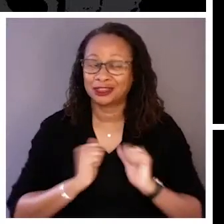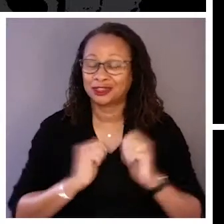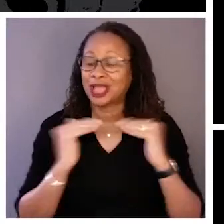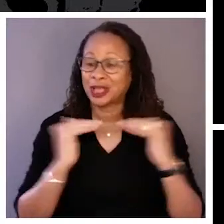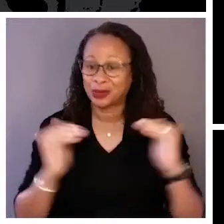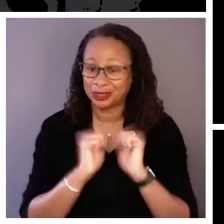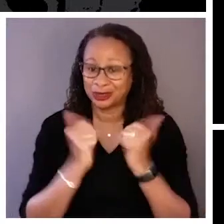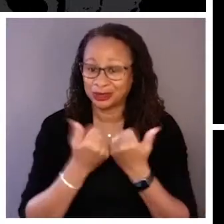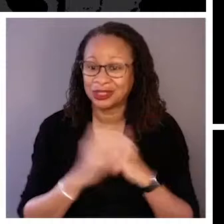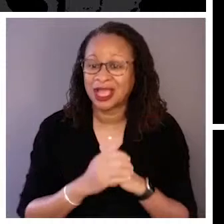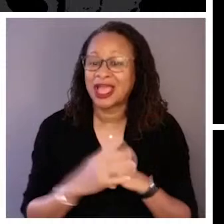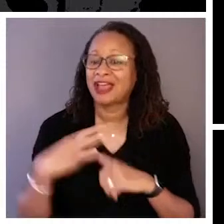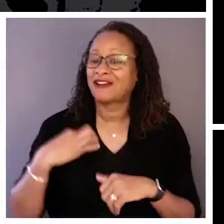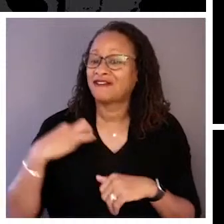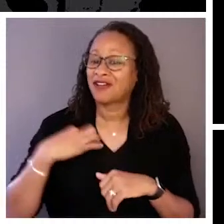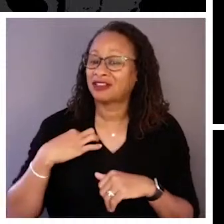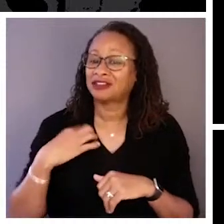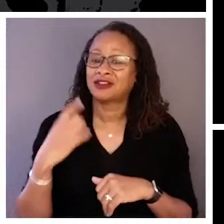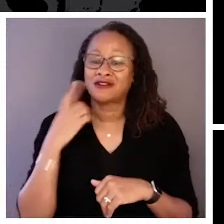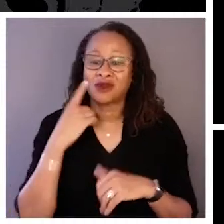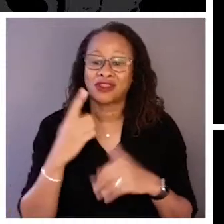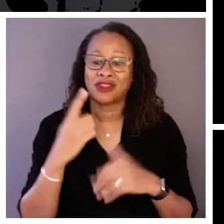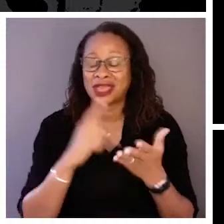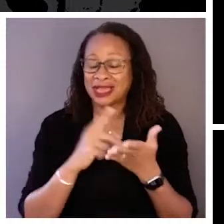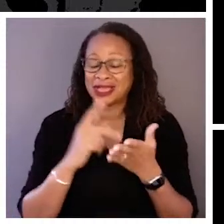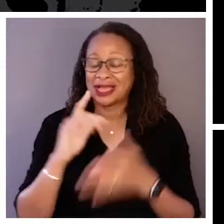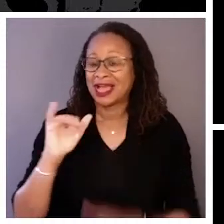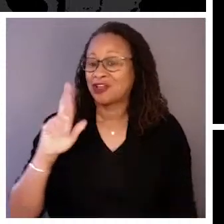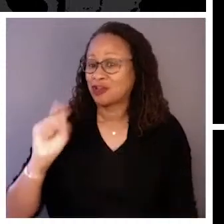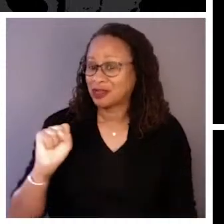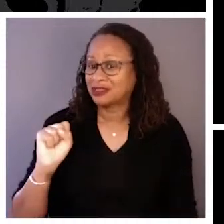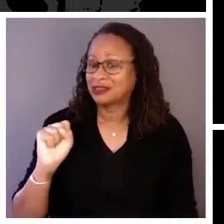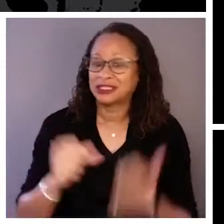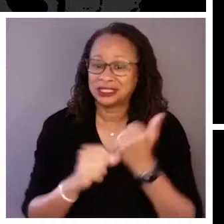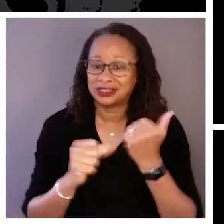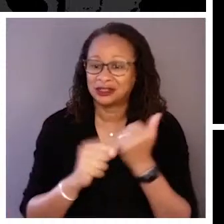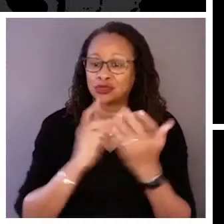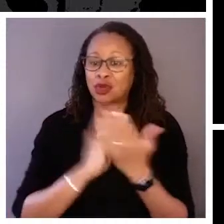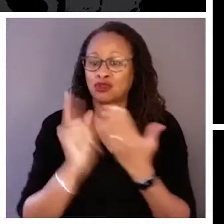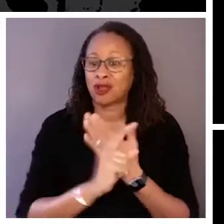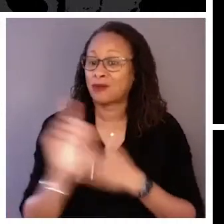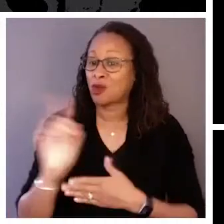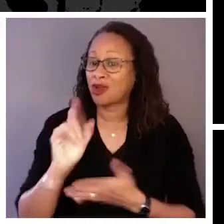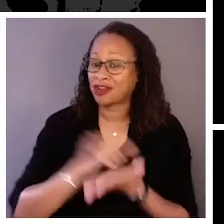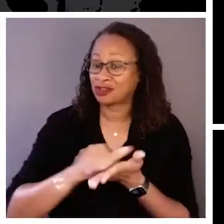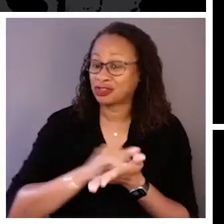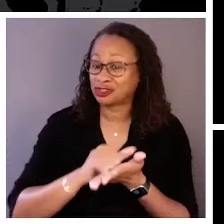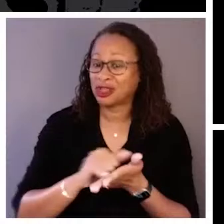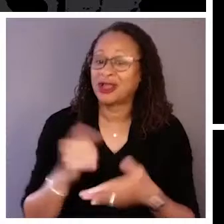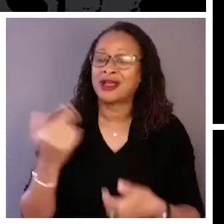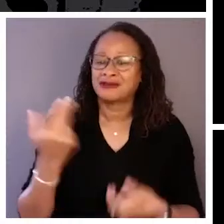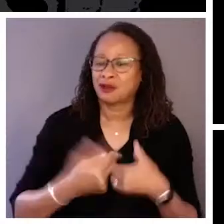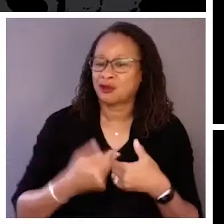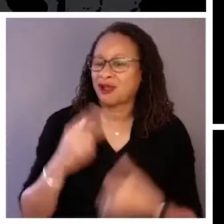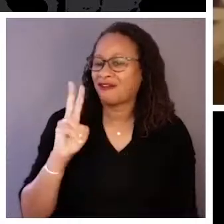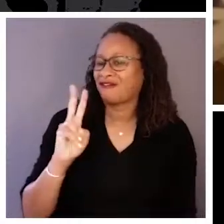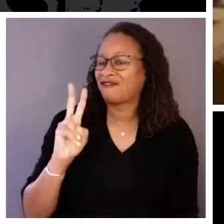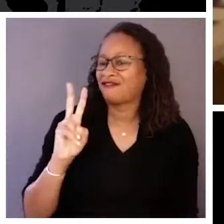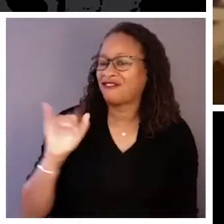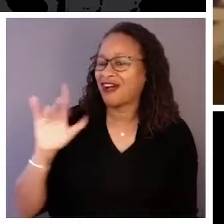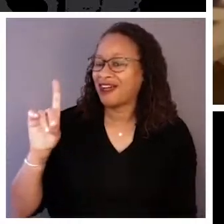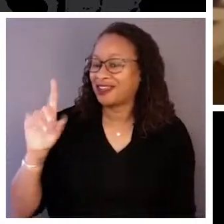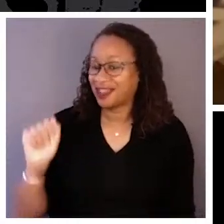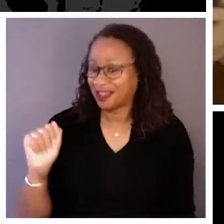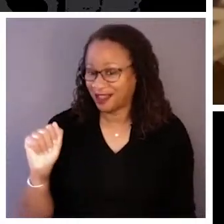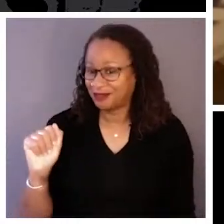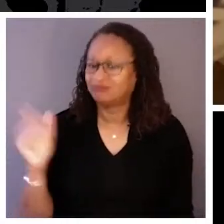Assistance Program in New York. It's VITA or VITA? VITA. VITA. She has been affiliated with